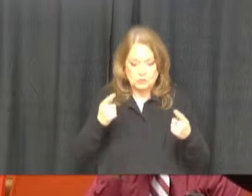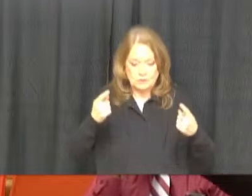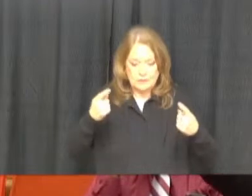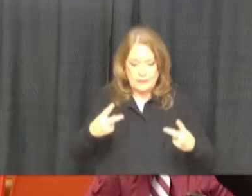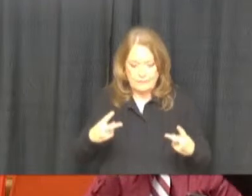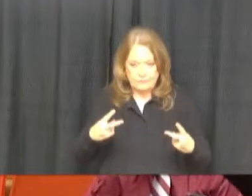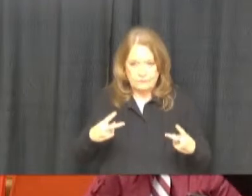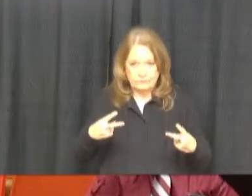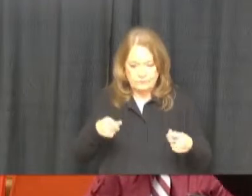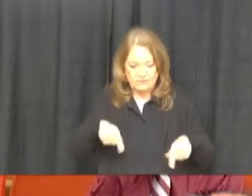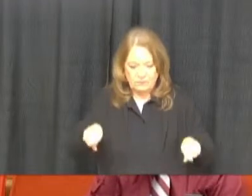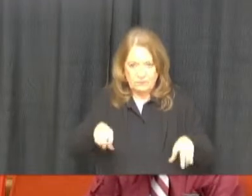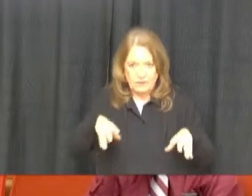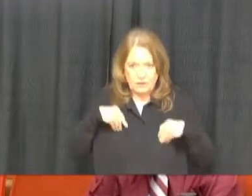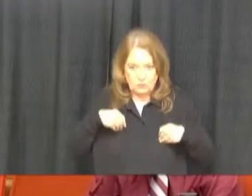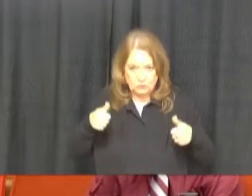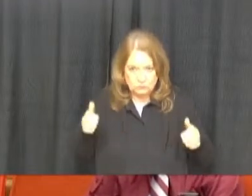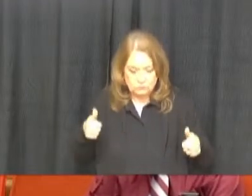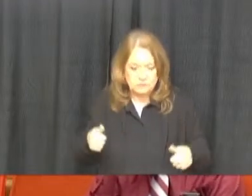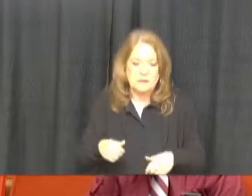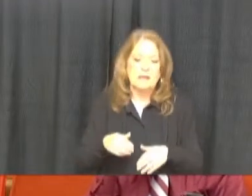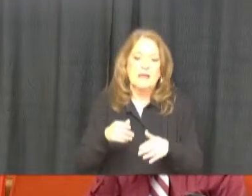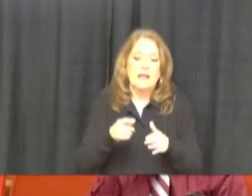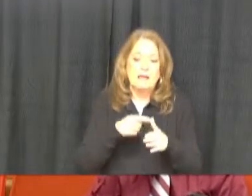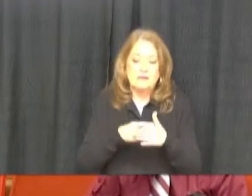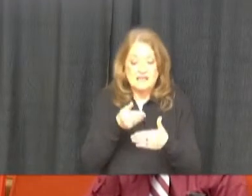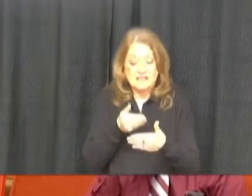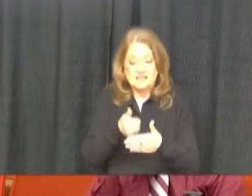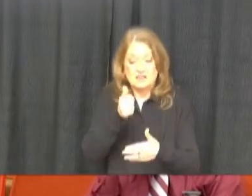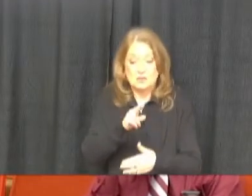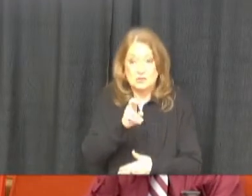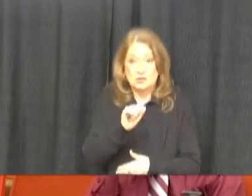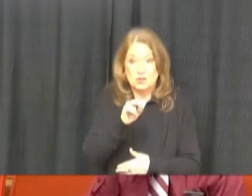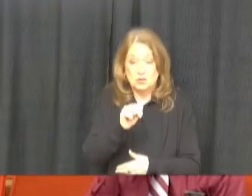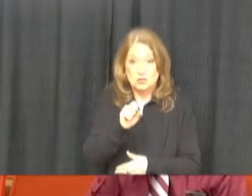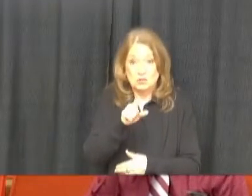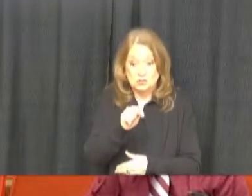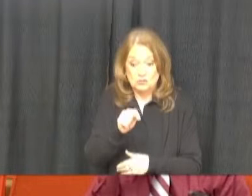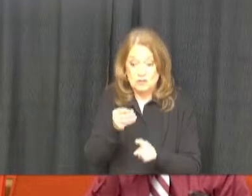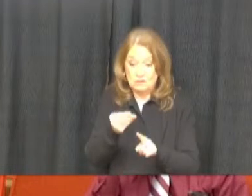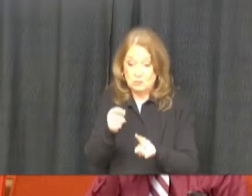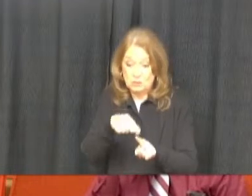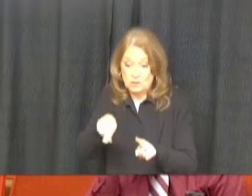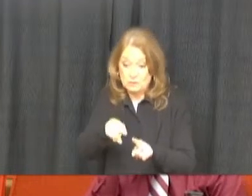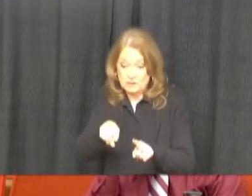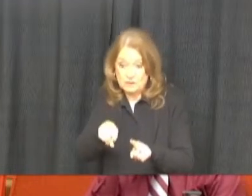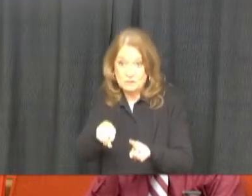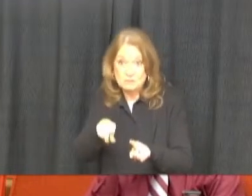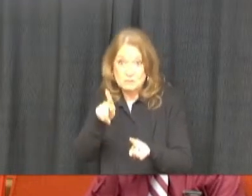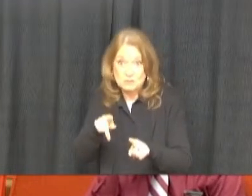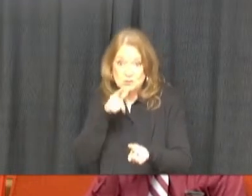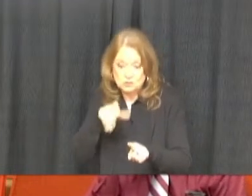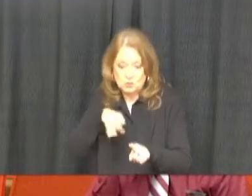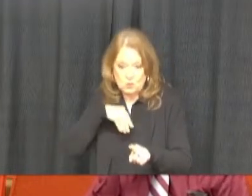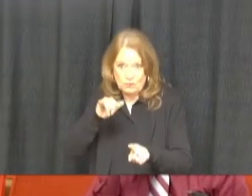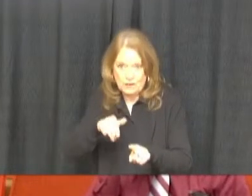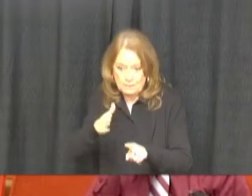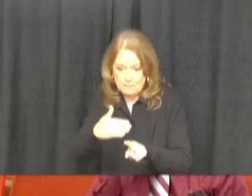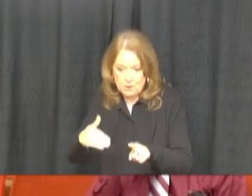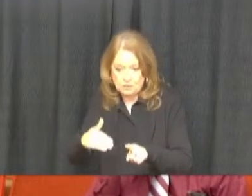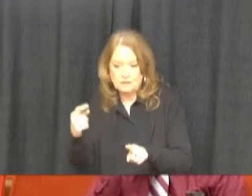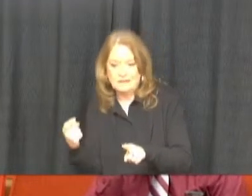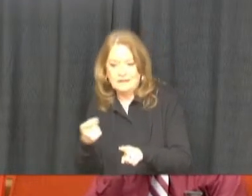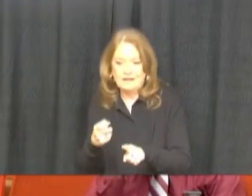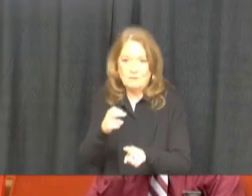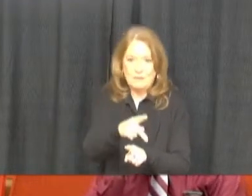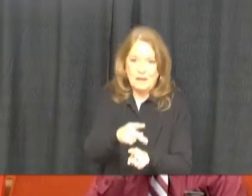You'll notice it jogs out a little bit as it gets close to Union Street. The property owner on that side was kind enough to deed back over